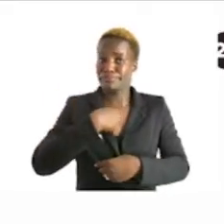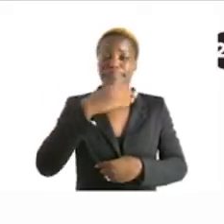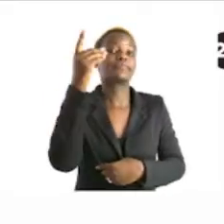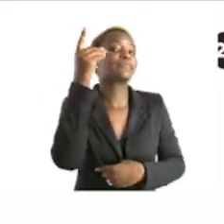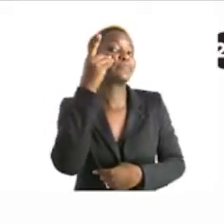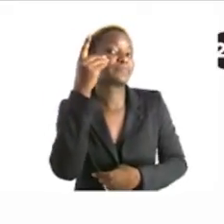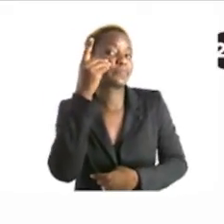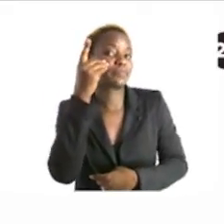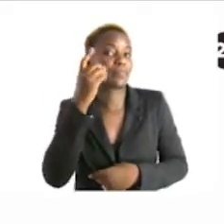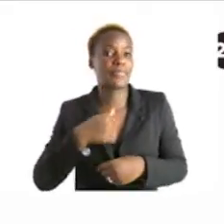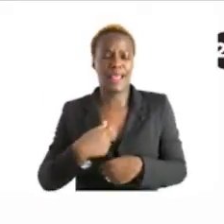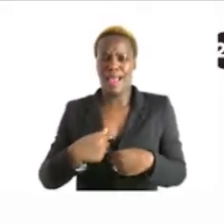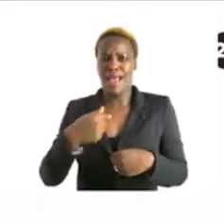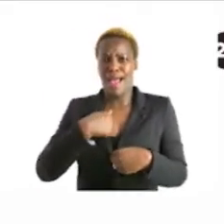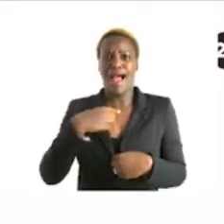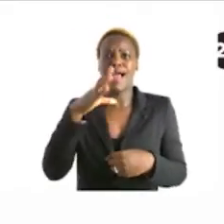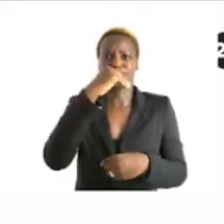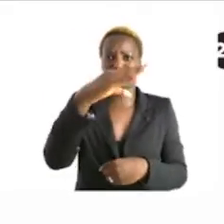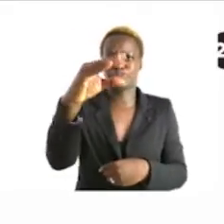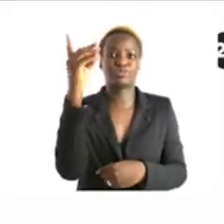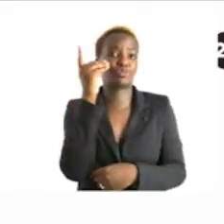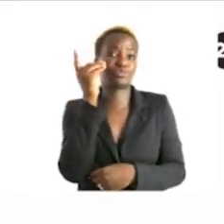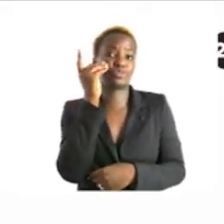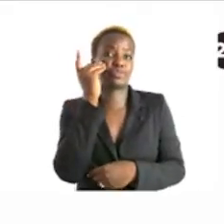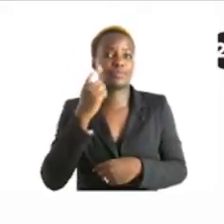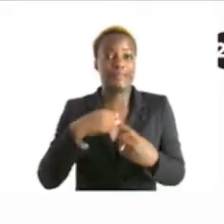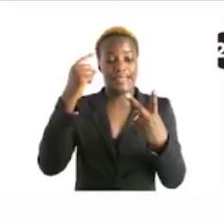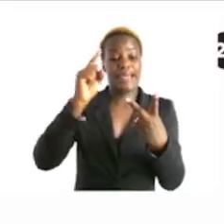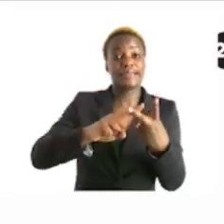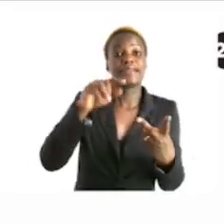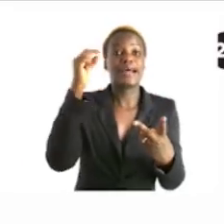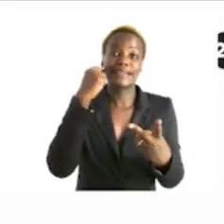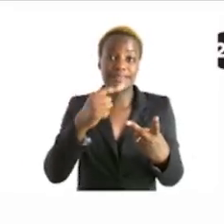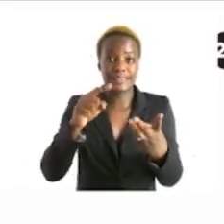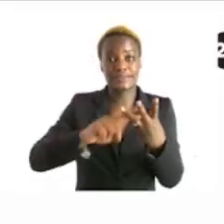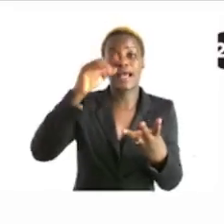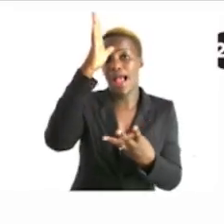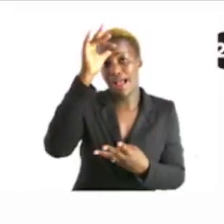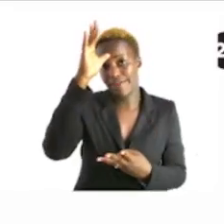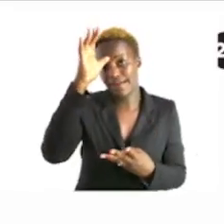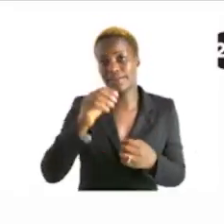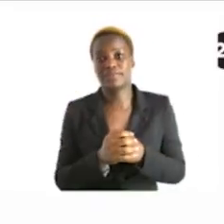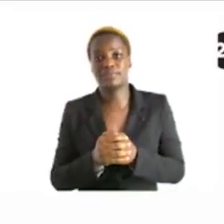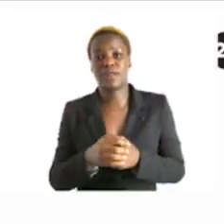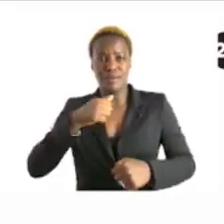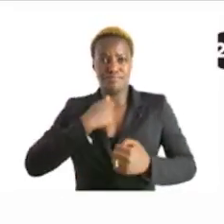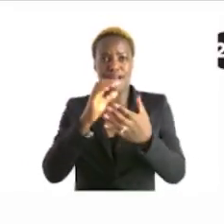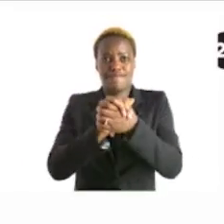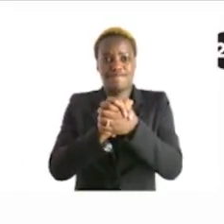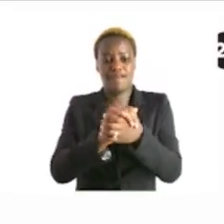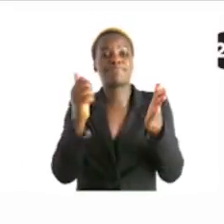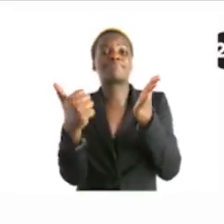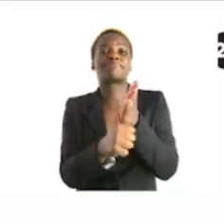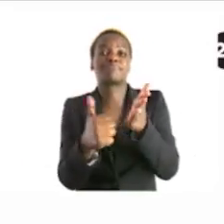damara i speak kwe kwe kwe kovap english and africans my friend is from